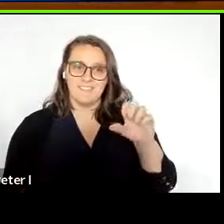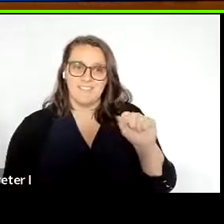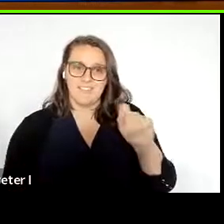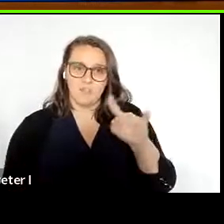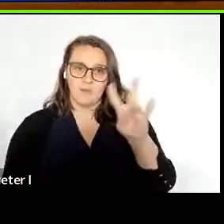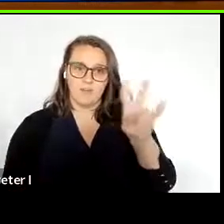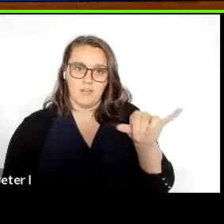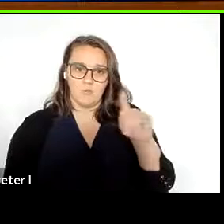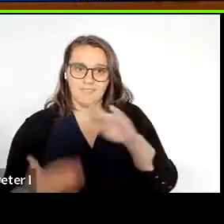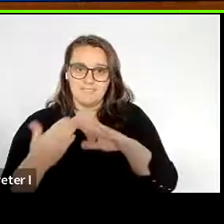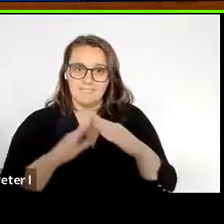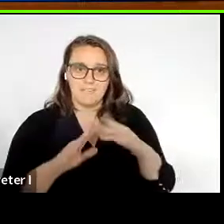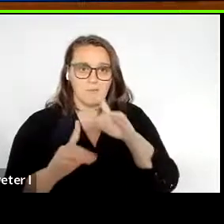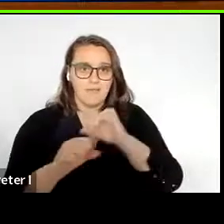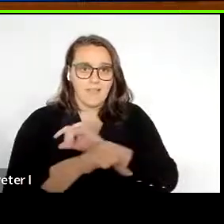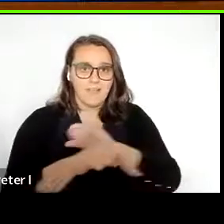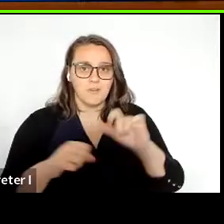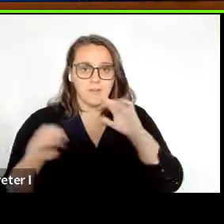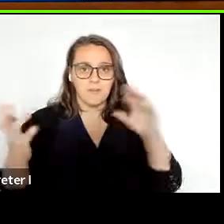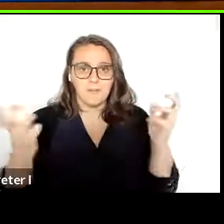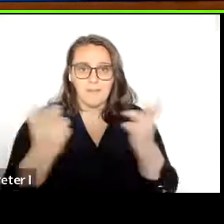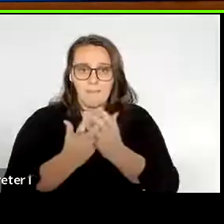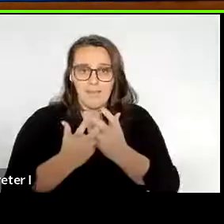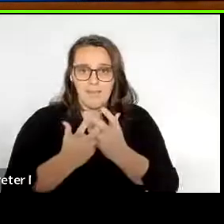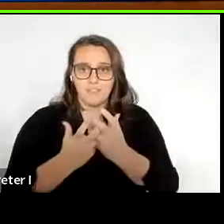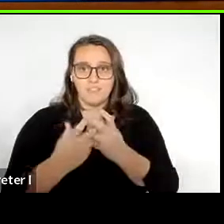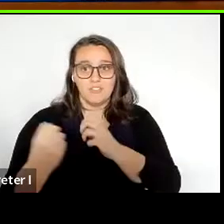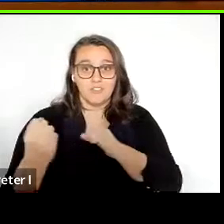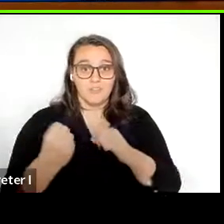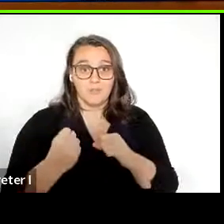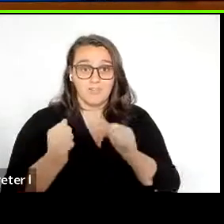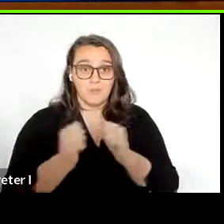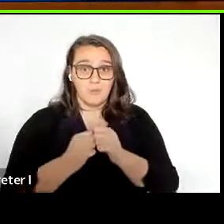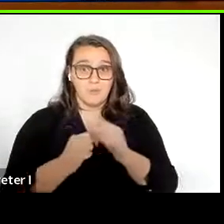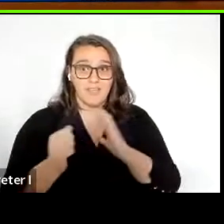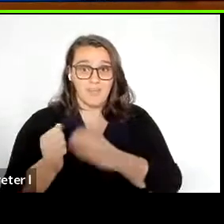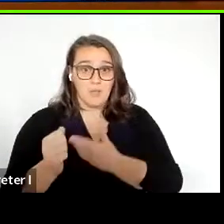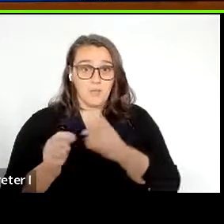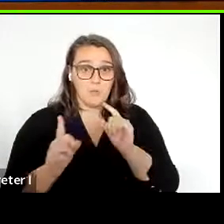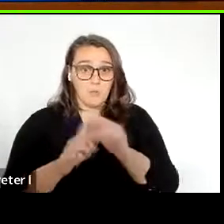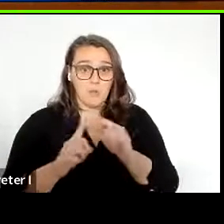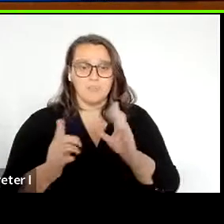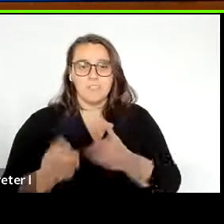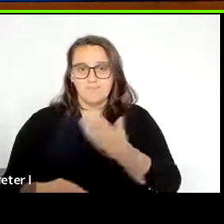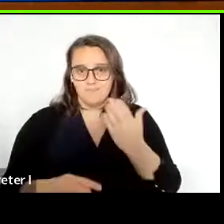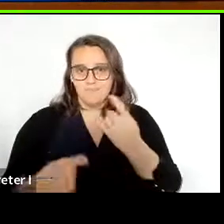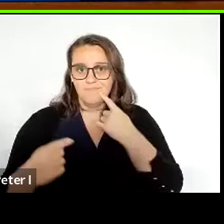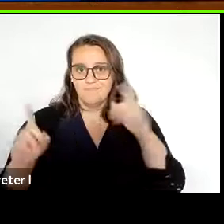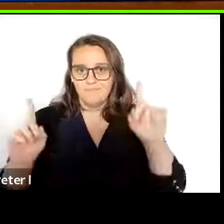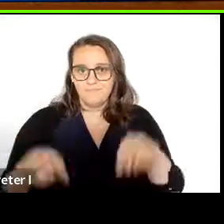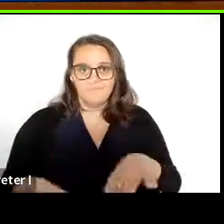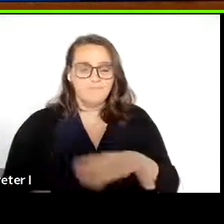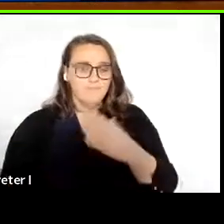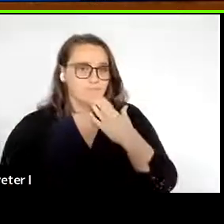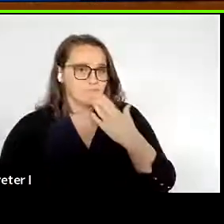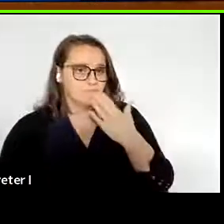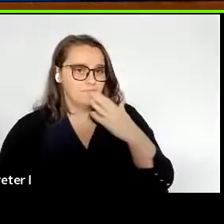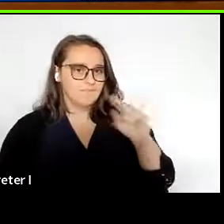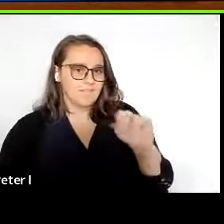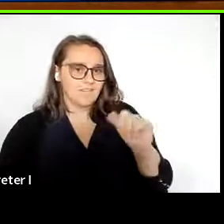finally match the strength of our actions to the tenor of our words. With that, I move the declaration. Thank you, Councilmember